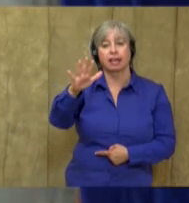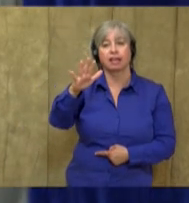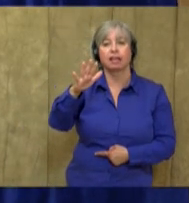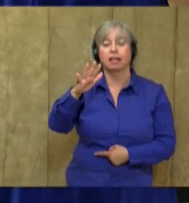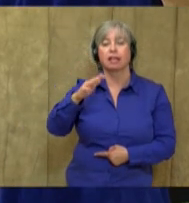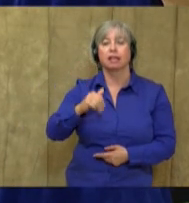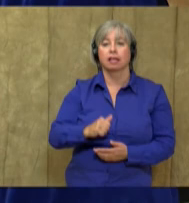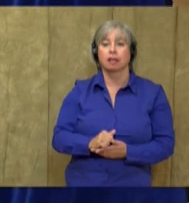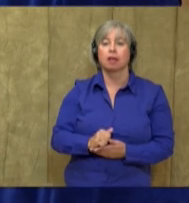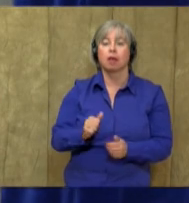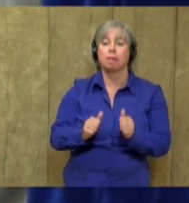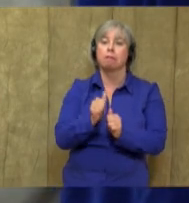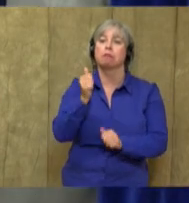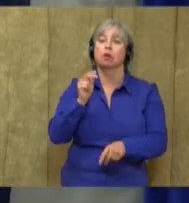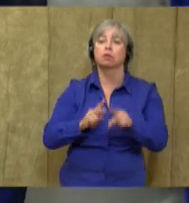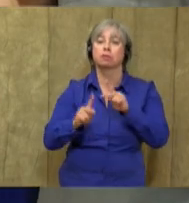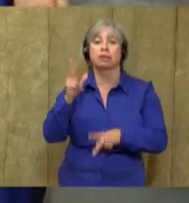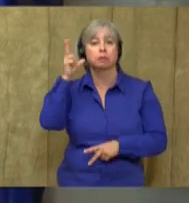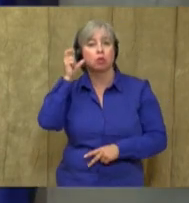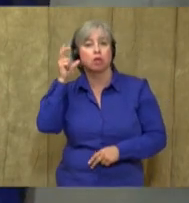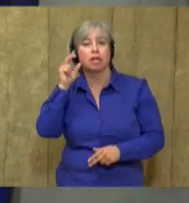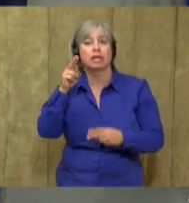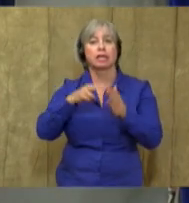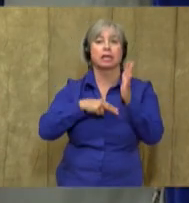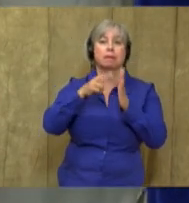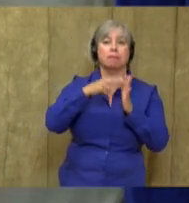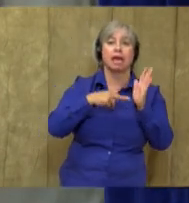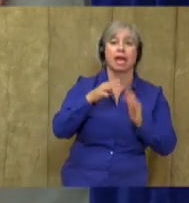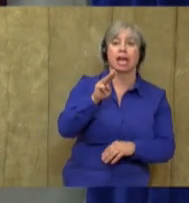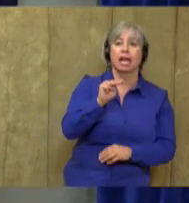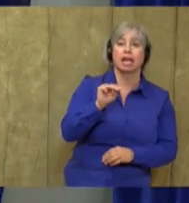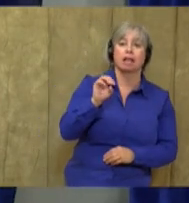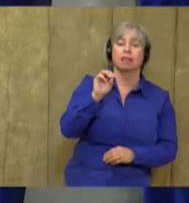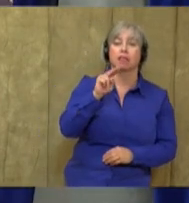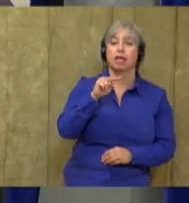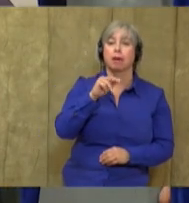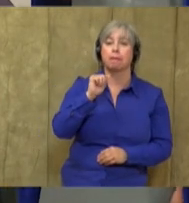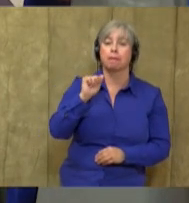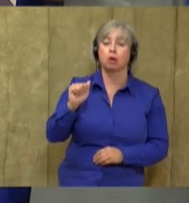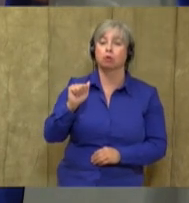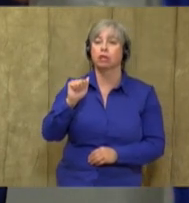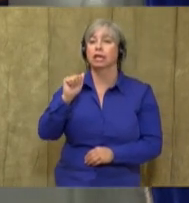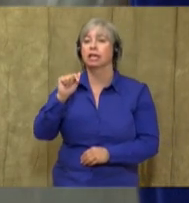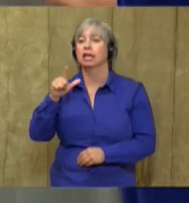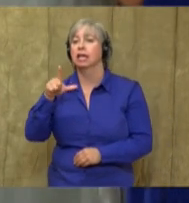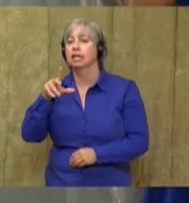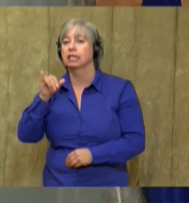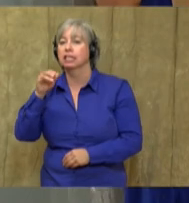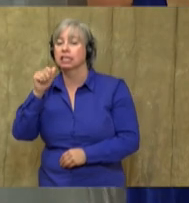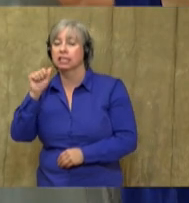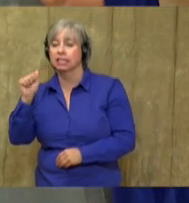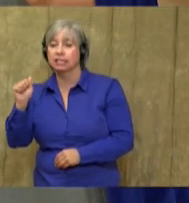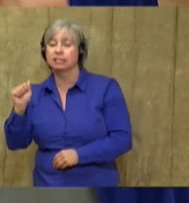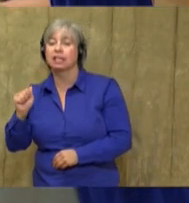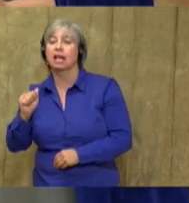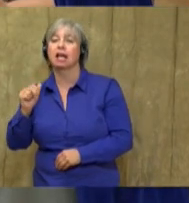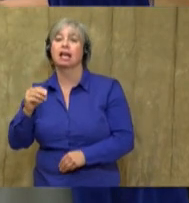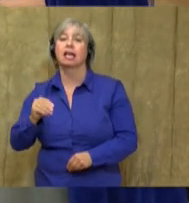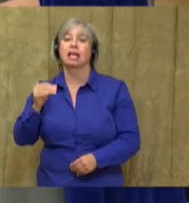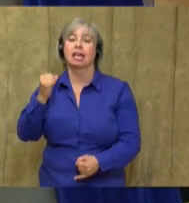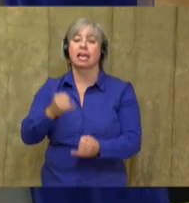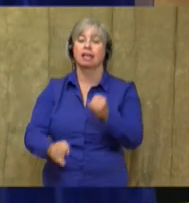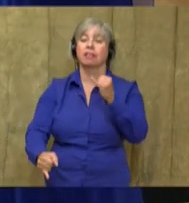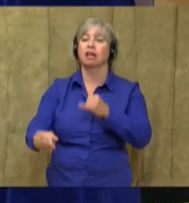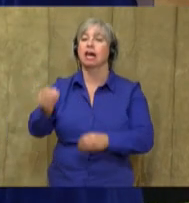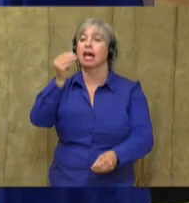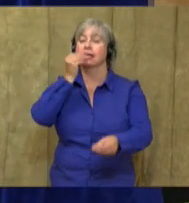that haven't heard that. He painted the Mona Lisa and the Last Supper. Another thing that he was known for is he constantly had a sketch pad in his